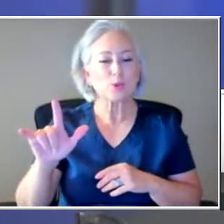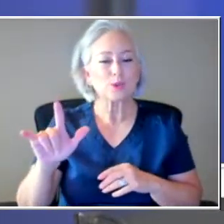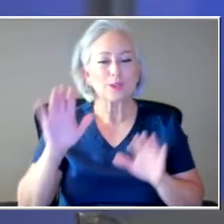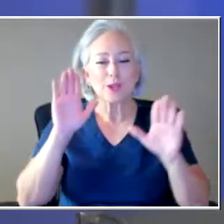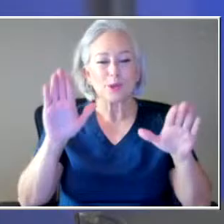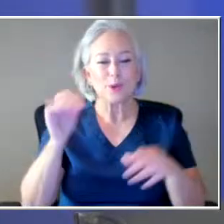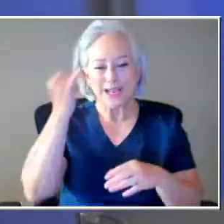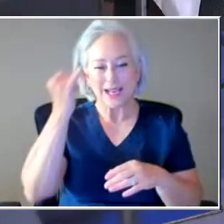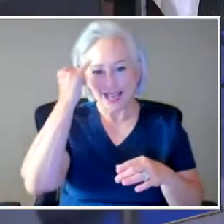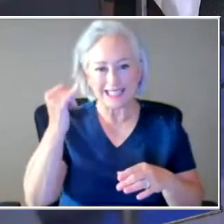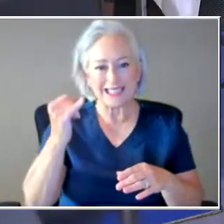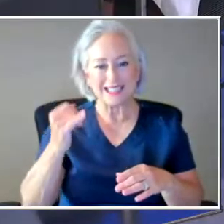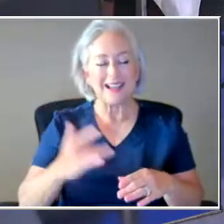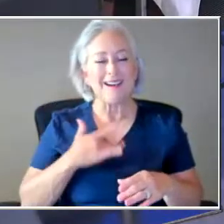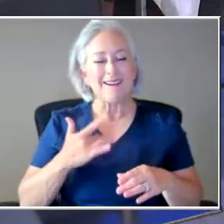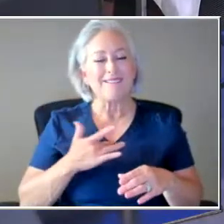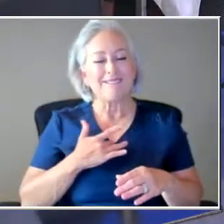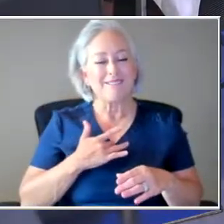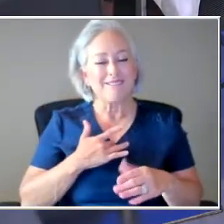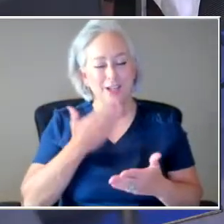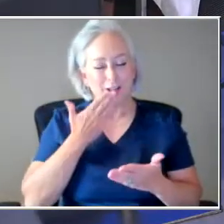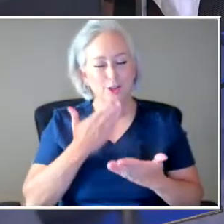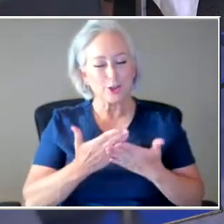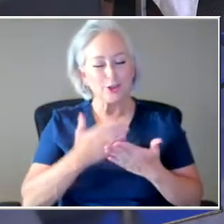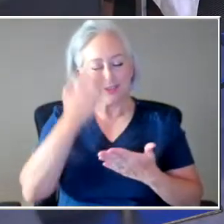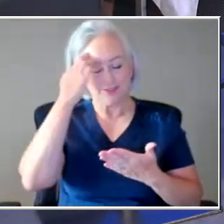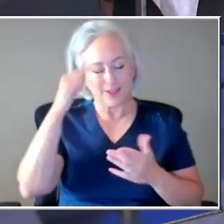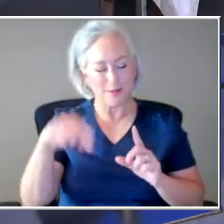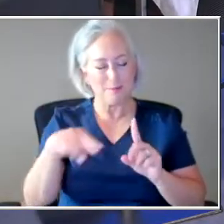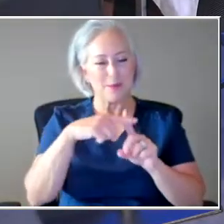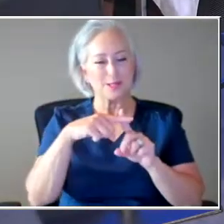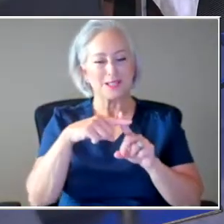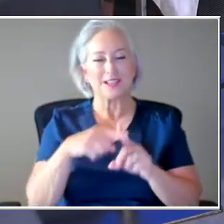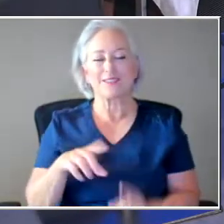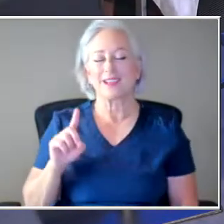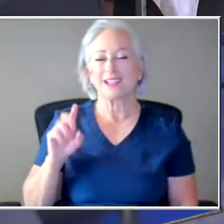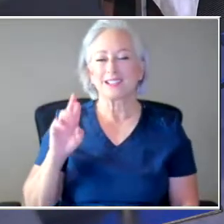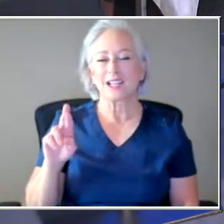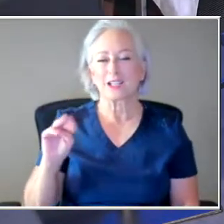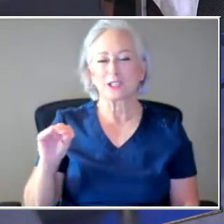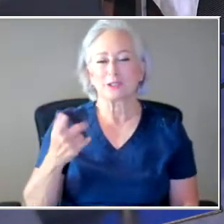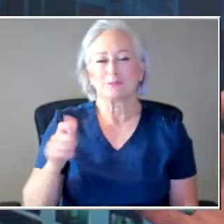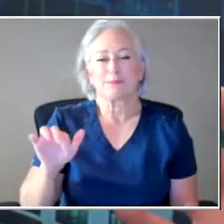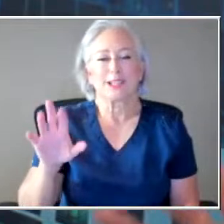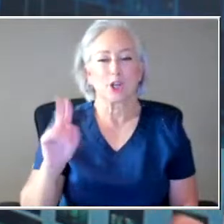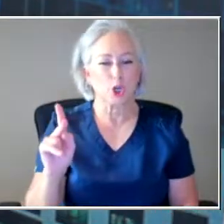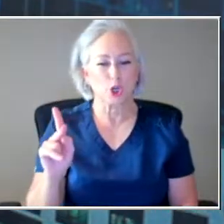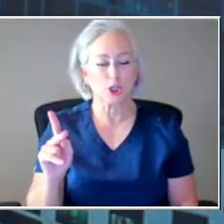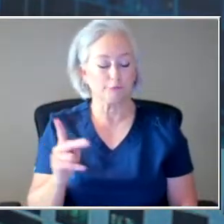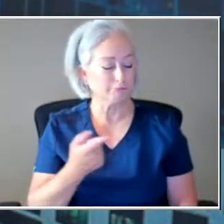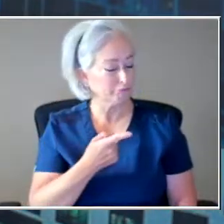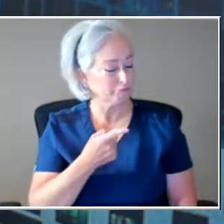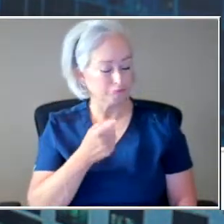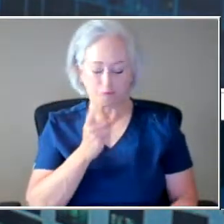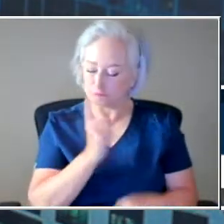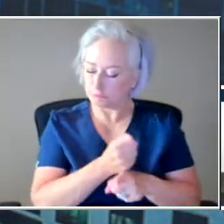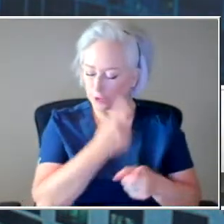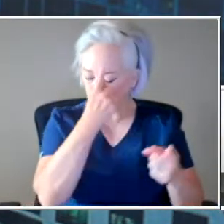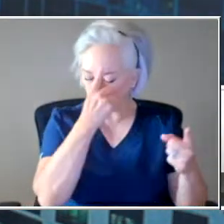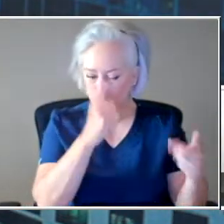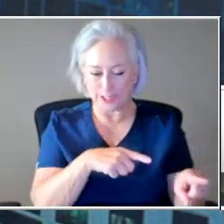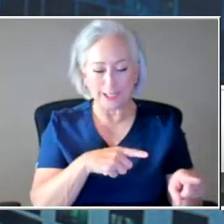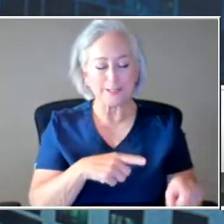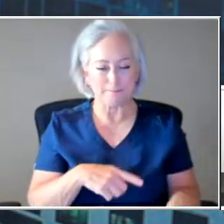Yep. We're always on the brink of something new. Dr. McGurk, what's the big takeaway? Oh, absolutely. I can't do better than that. And I completely agree. It's